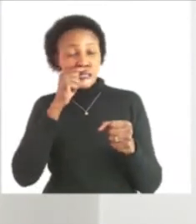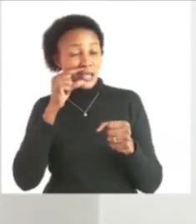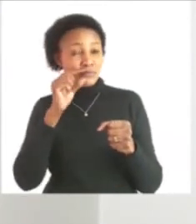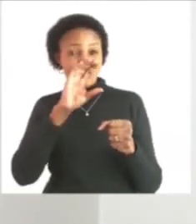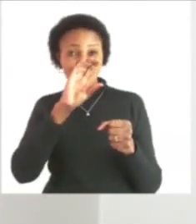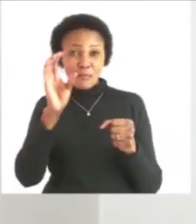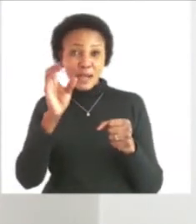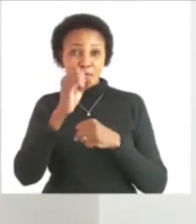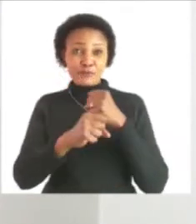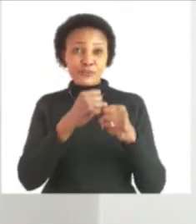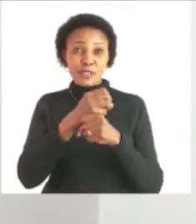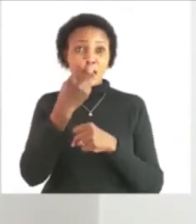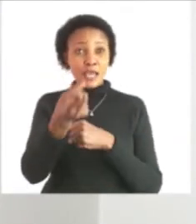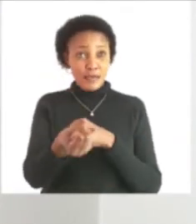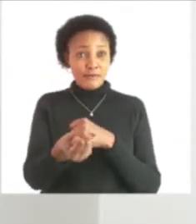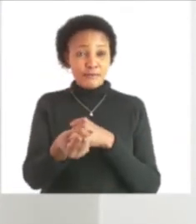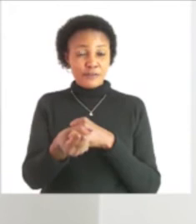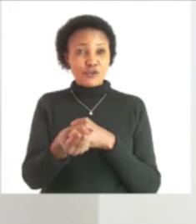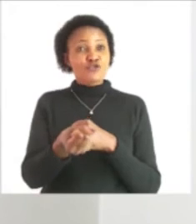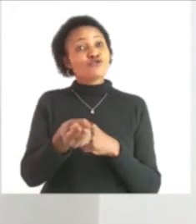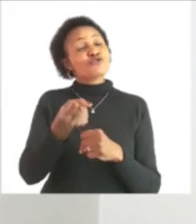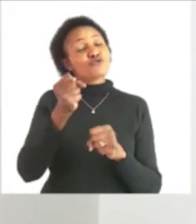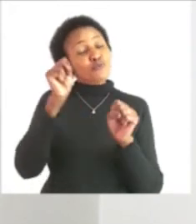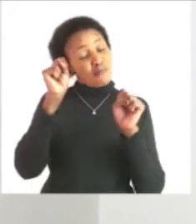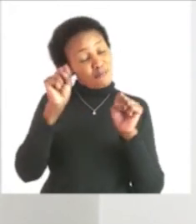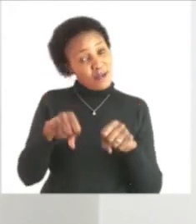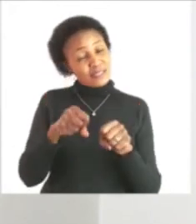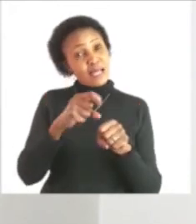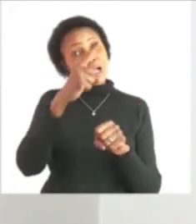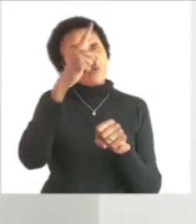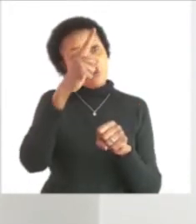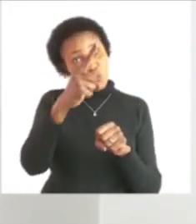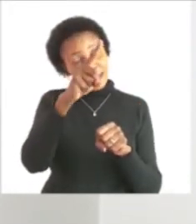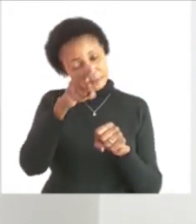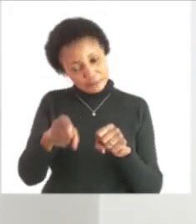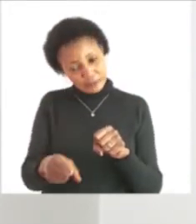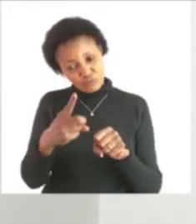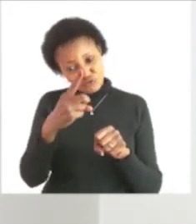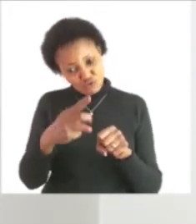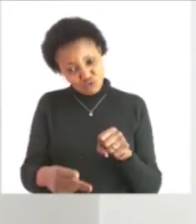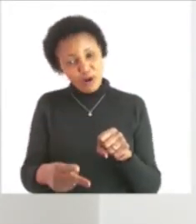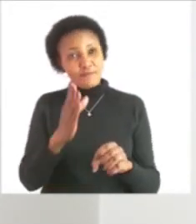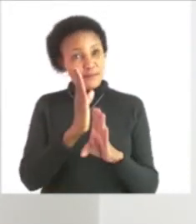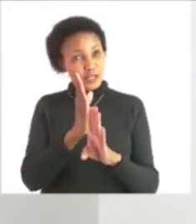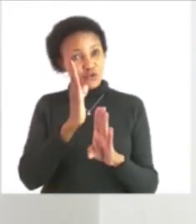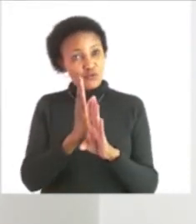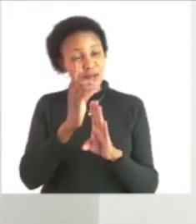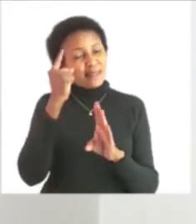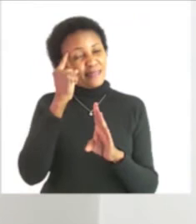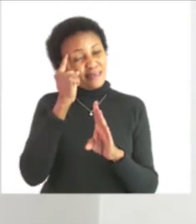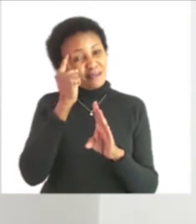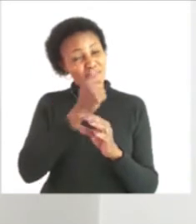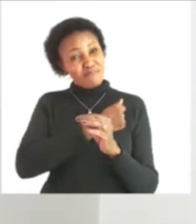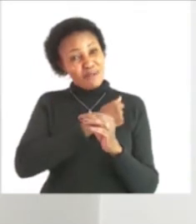they are not in order. You have to write them from 1 up to number 12. And I think Mommy can assist you.